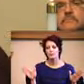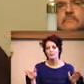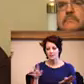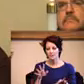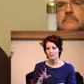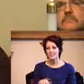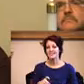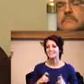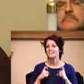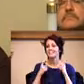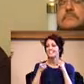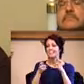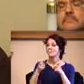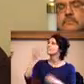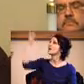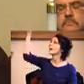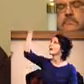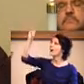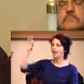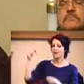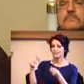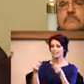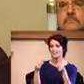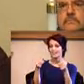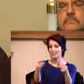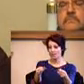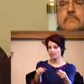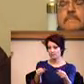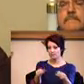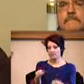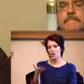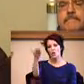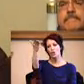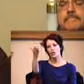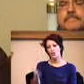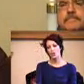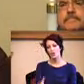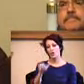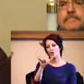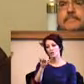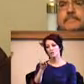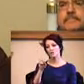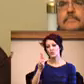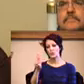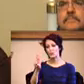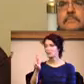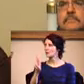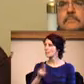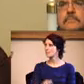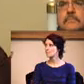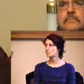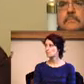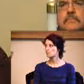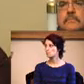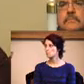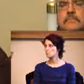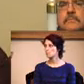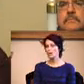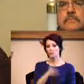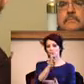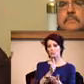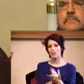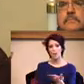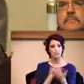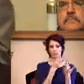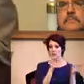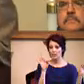gift God gives you the gift that is you for some it will be freedom for some it would